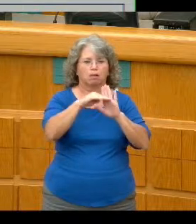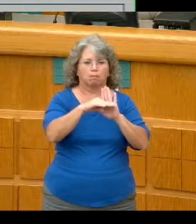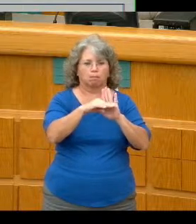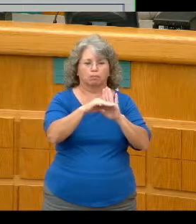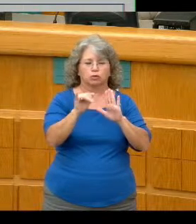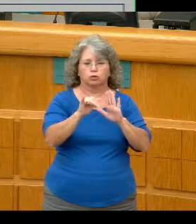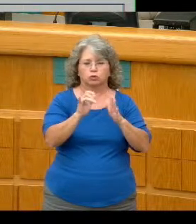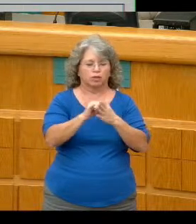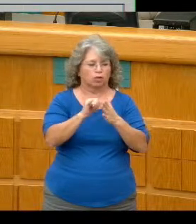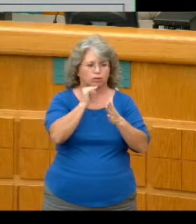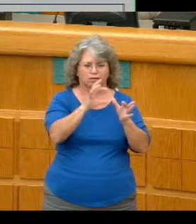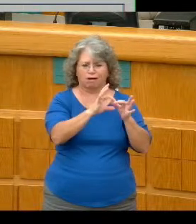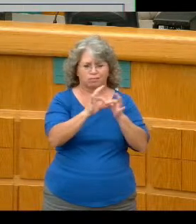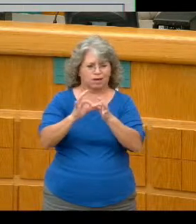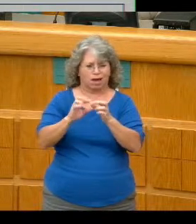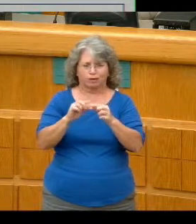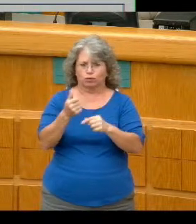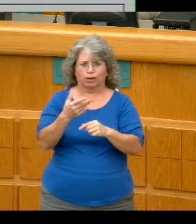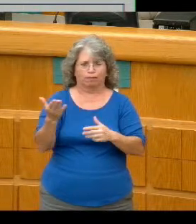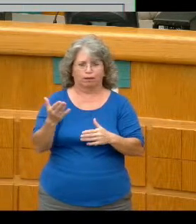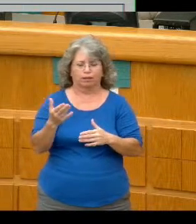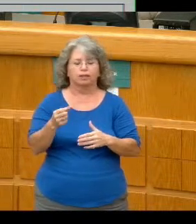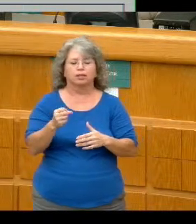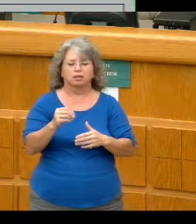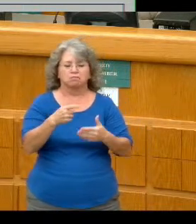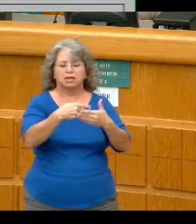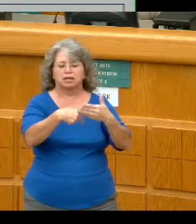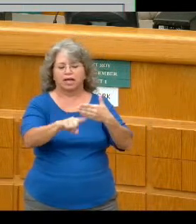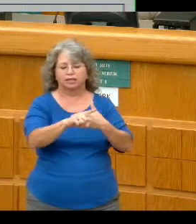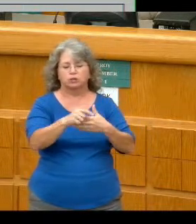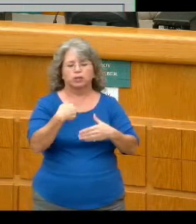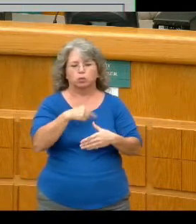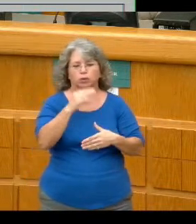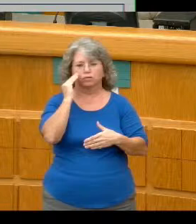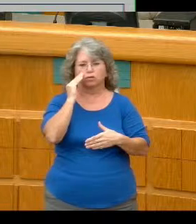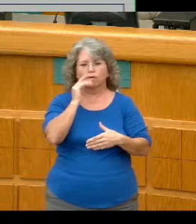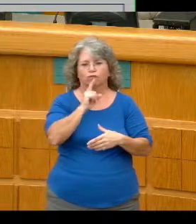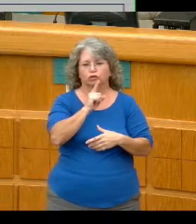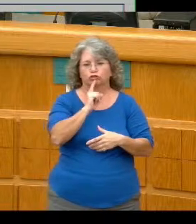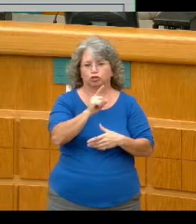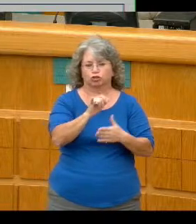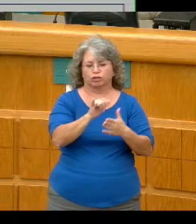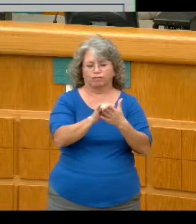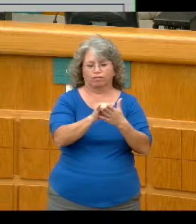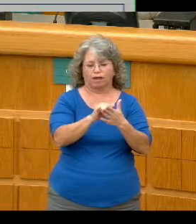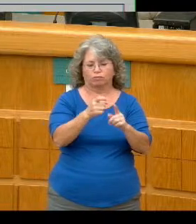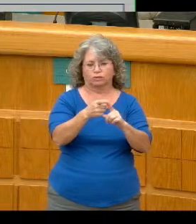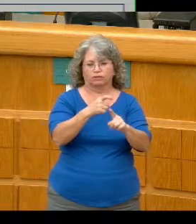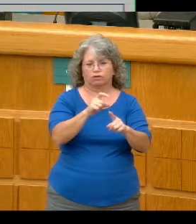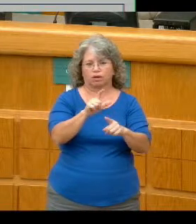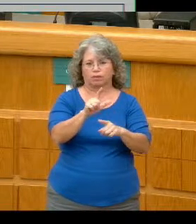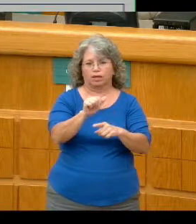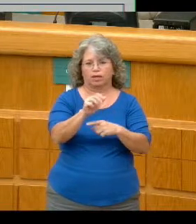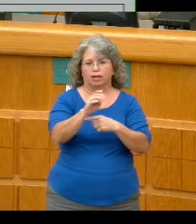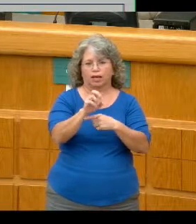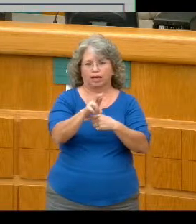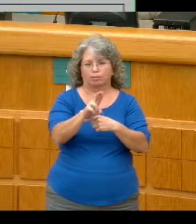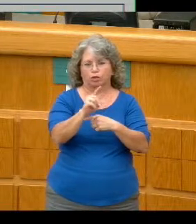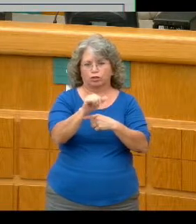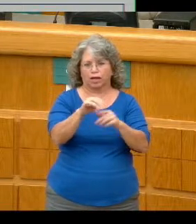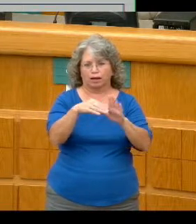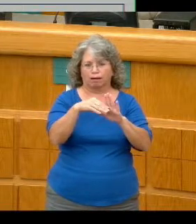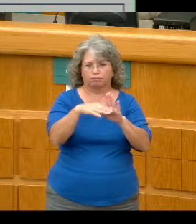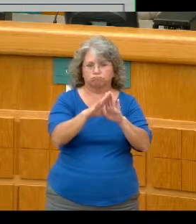really had no correlation with anything. And so next week, we'll know for sure whether this was a Labor Day